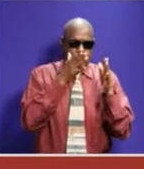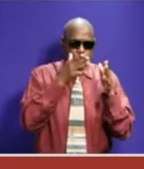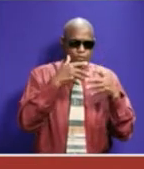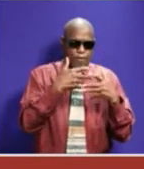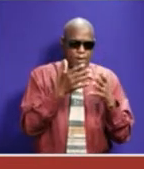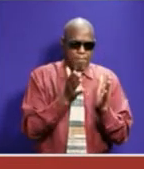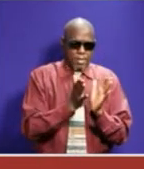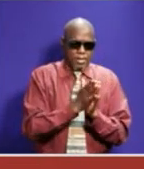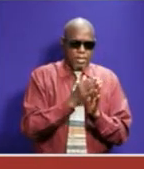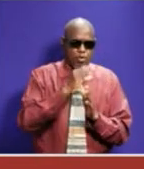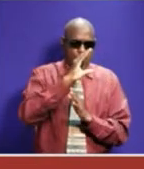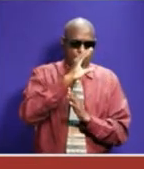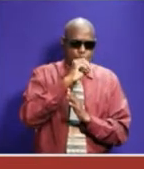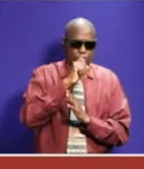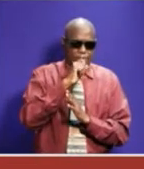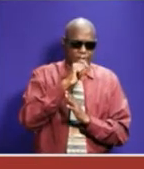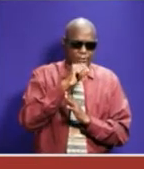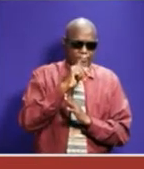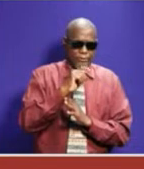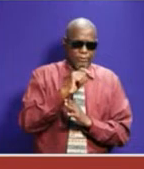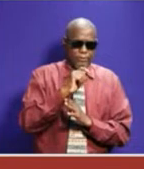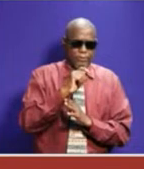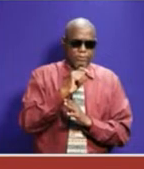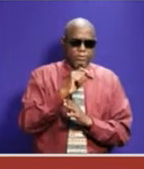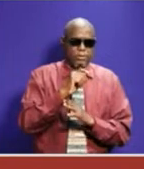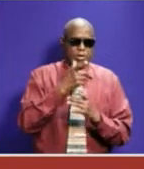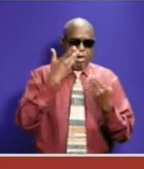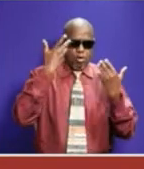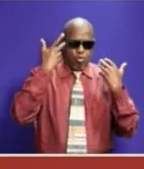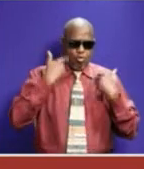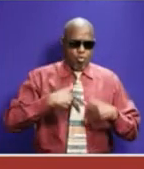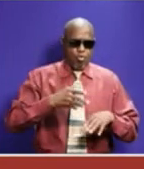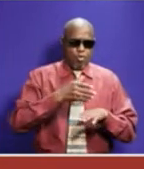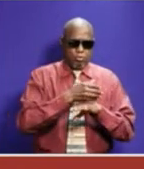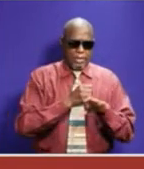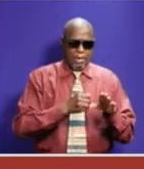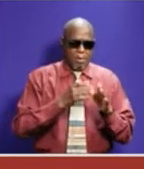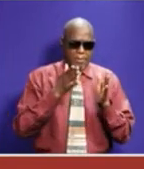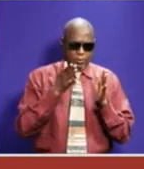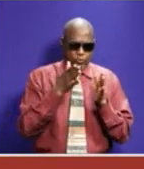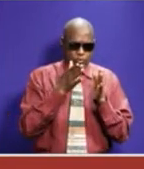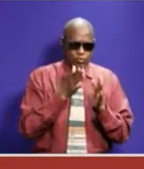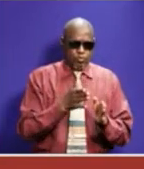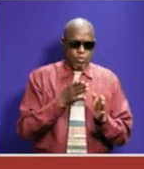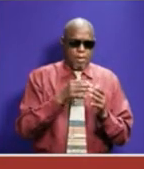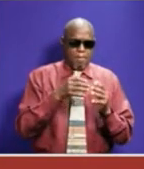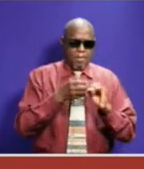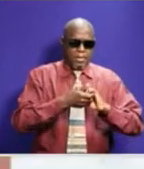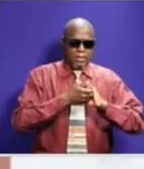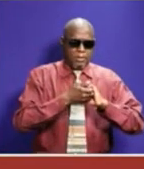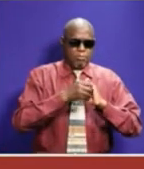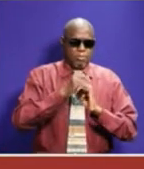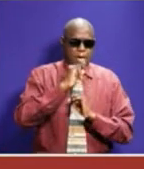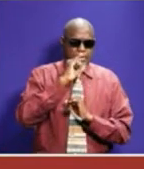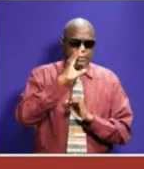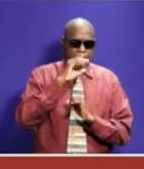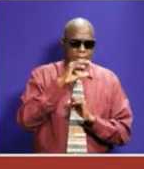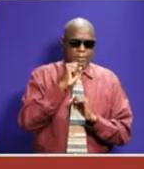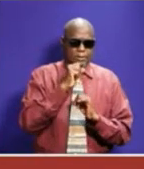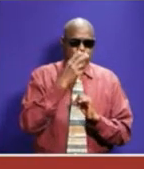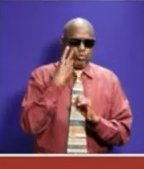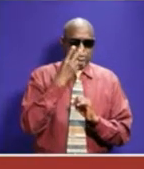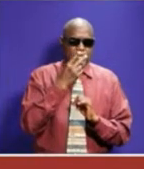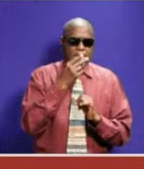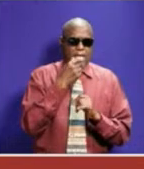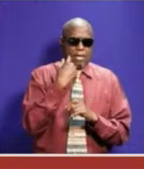content. We focus on a wholesome person, and therefore having partnership with ICS, basically we are looking at